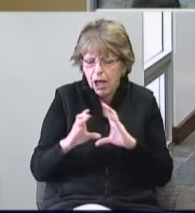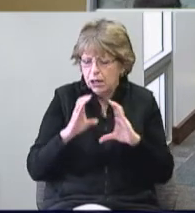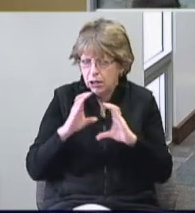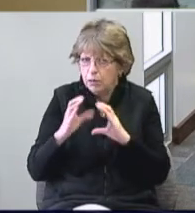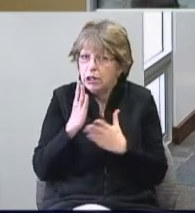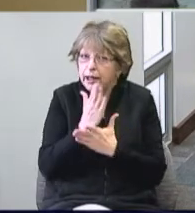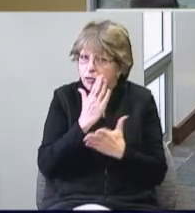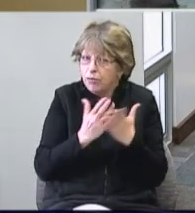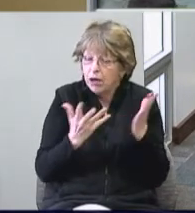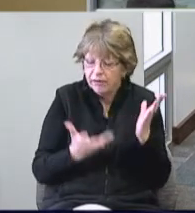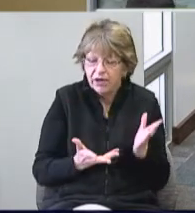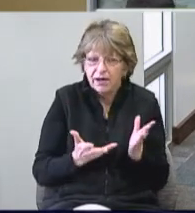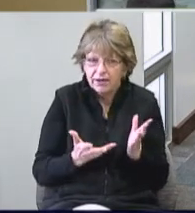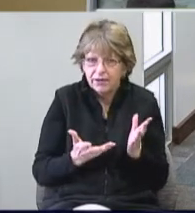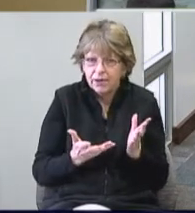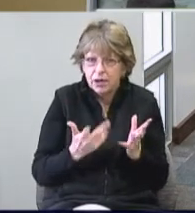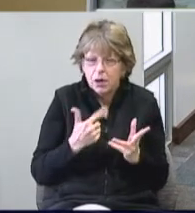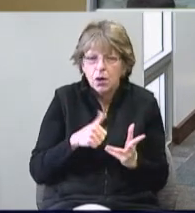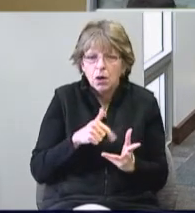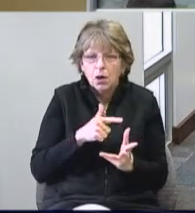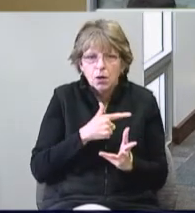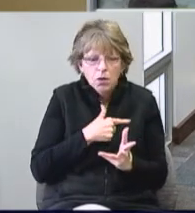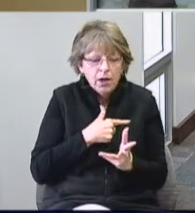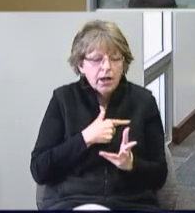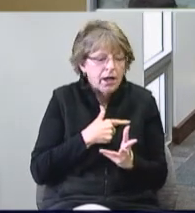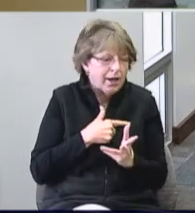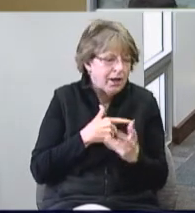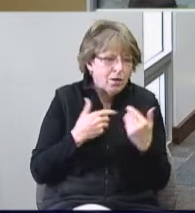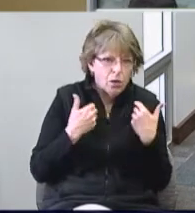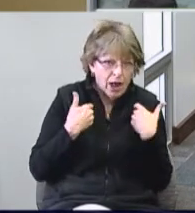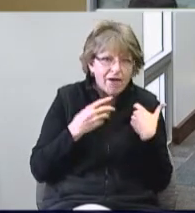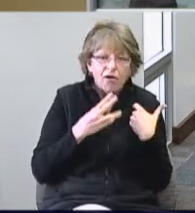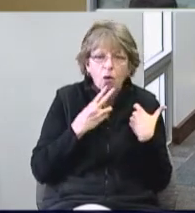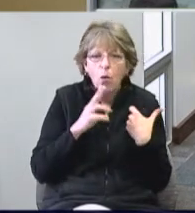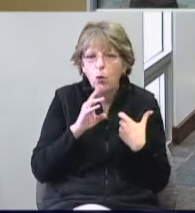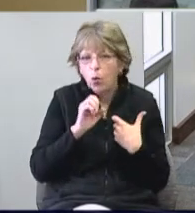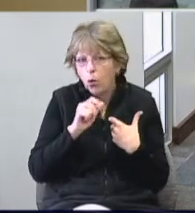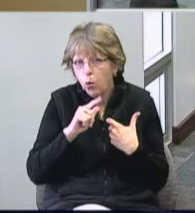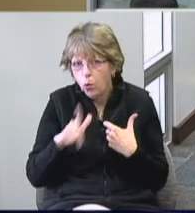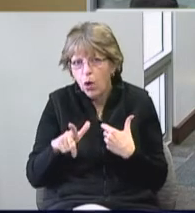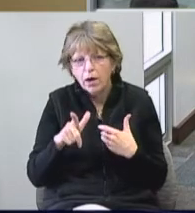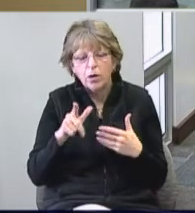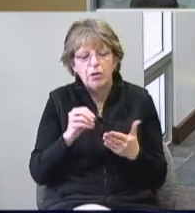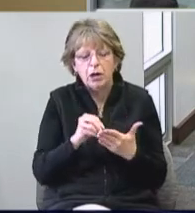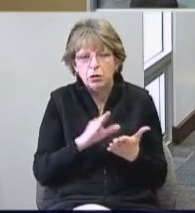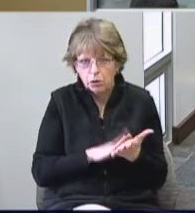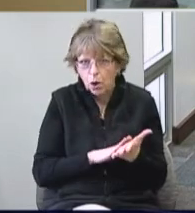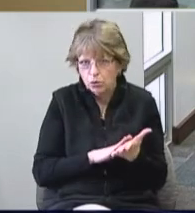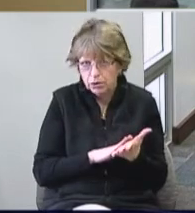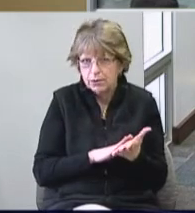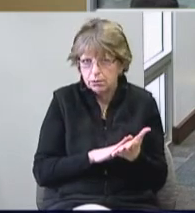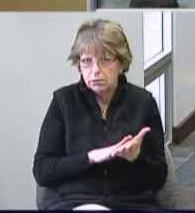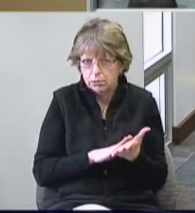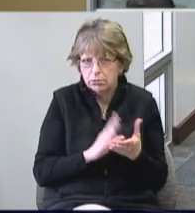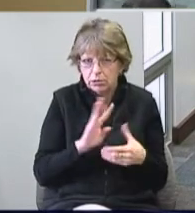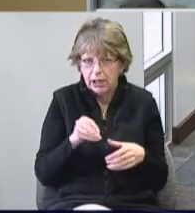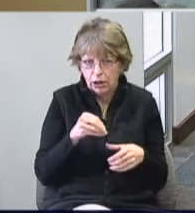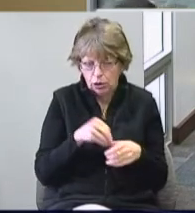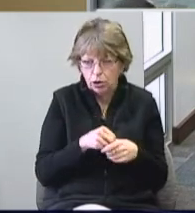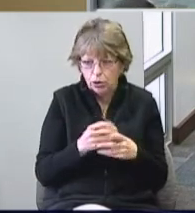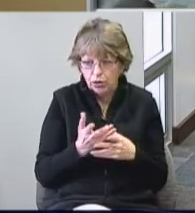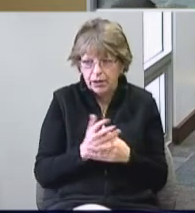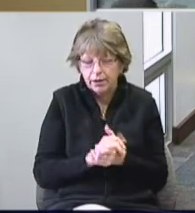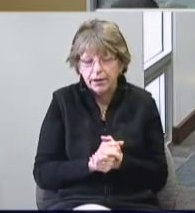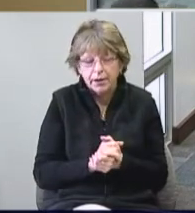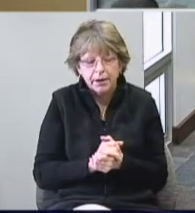this, would be some water bill notes on there. Here it's coming, and of course, as the council considers final approval of all